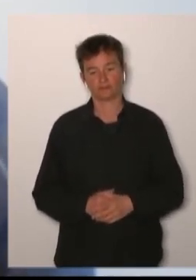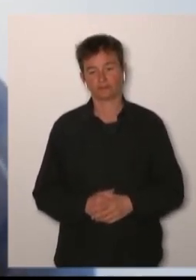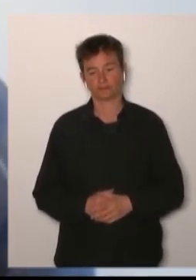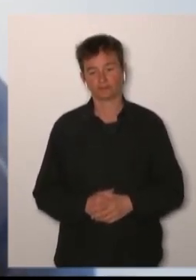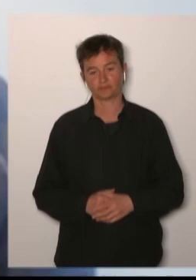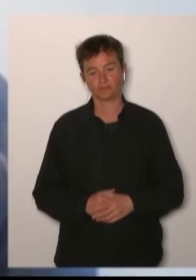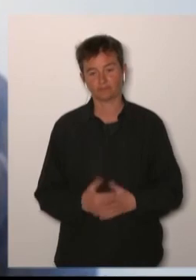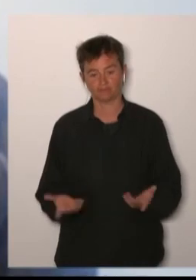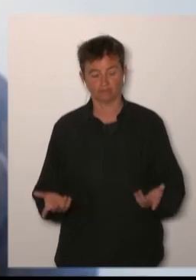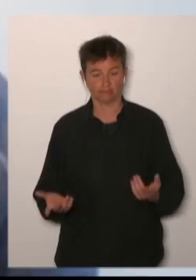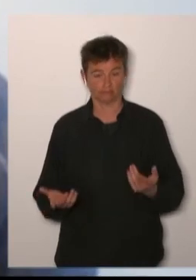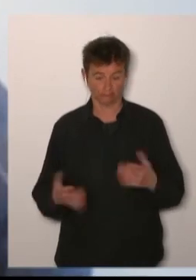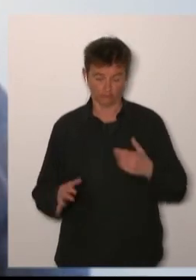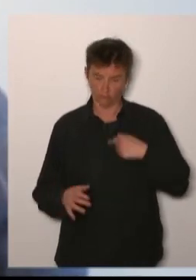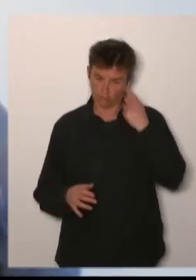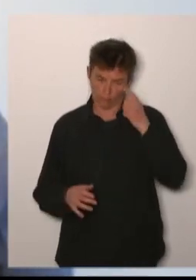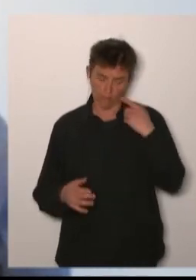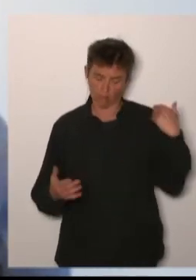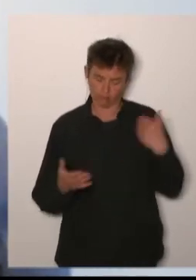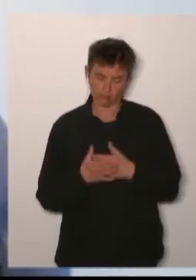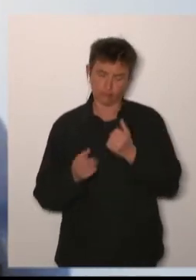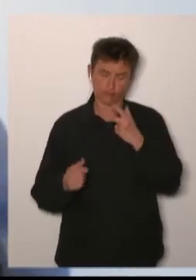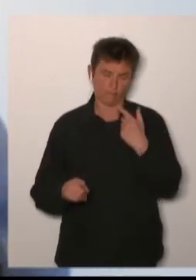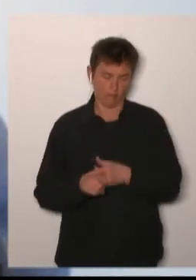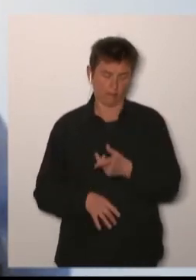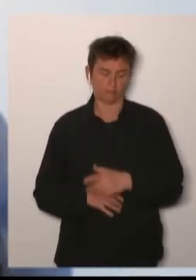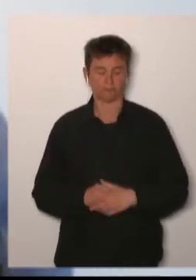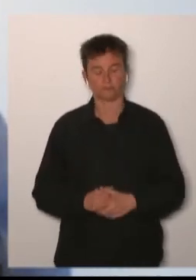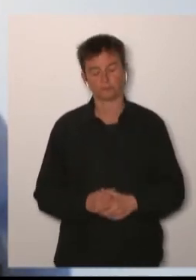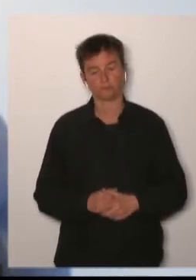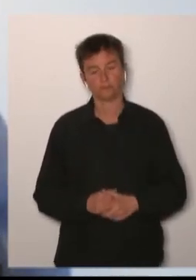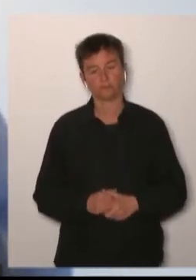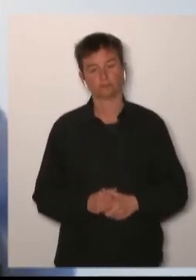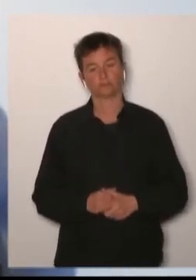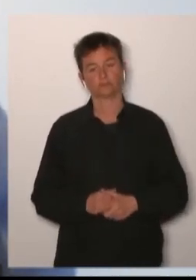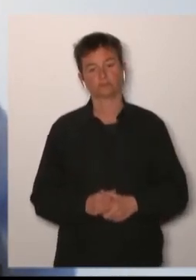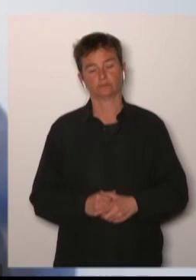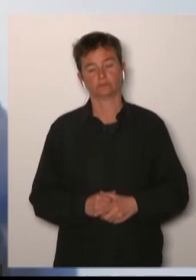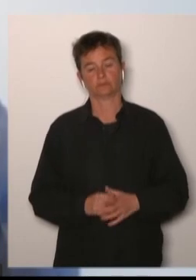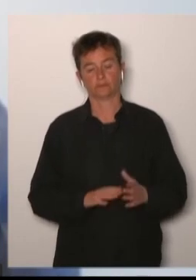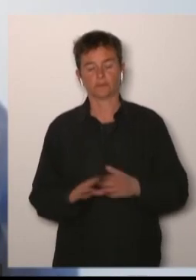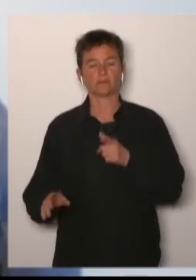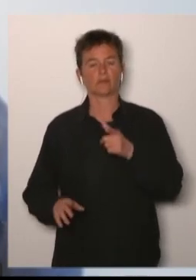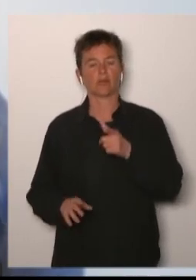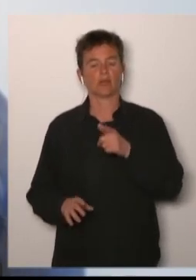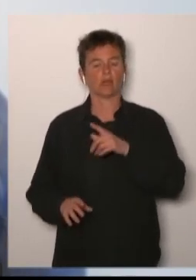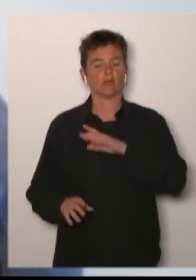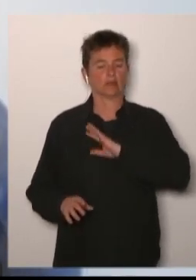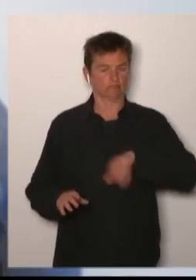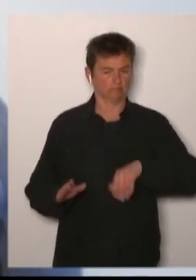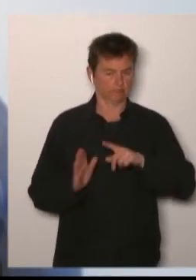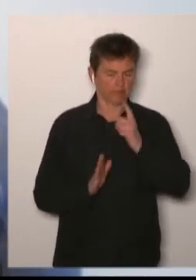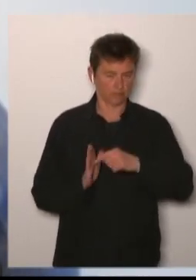throughout the years. And to your second question, how could they be more